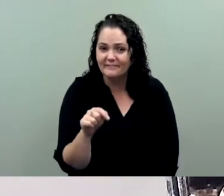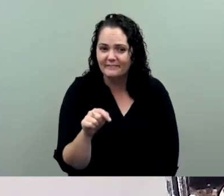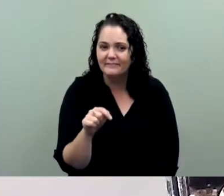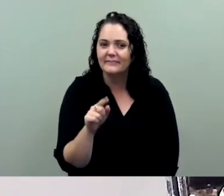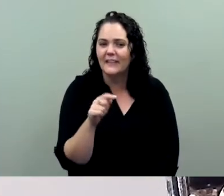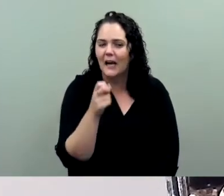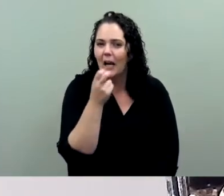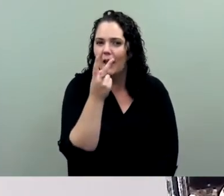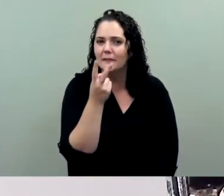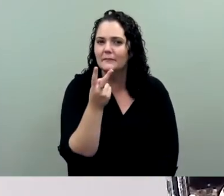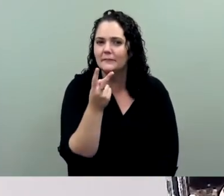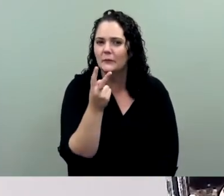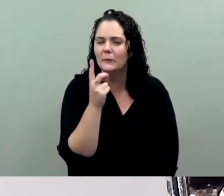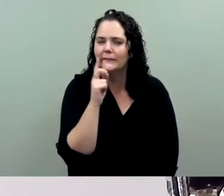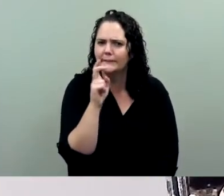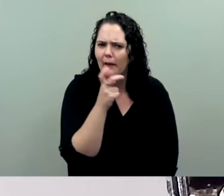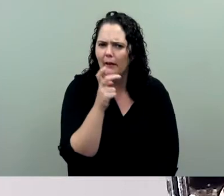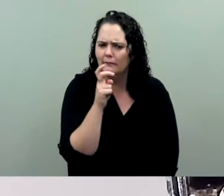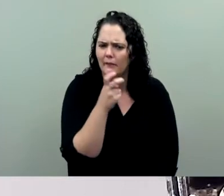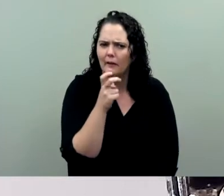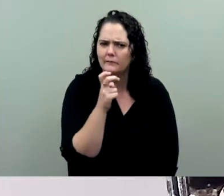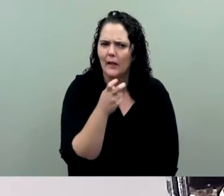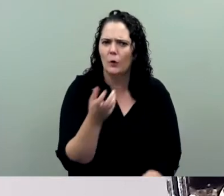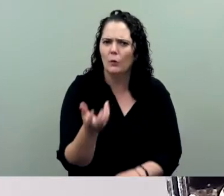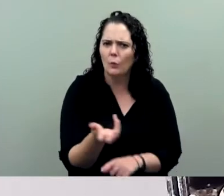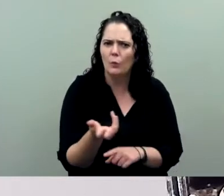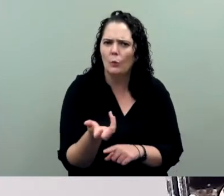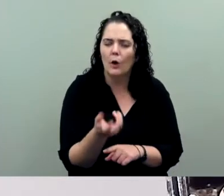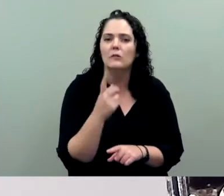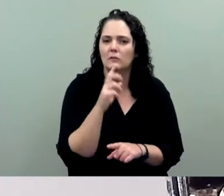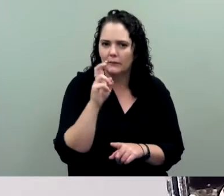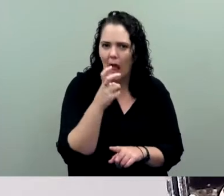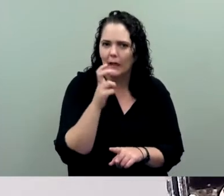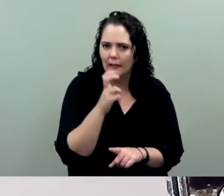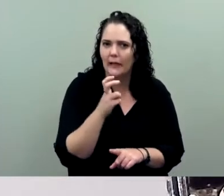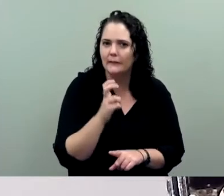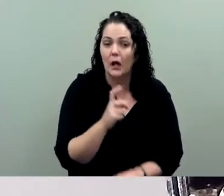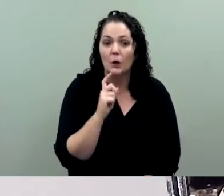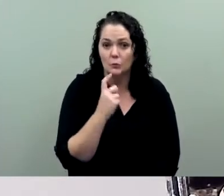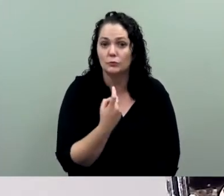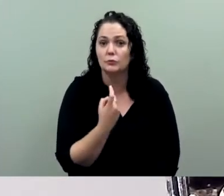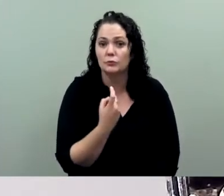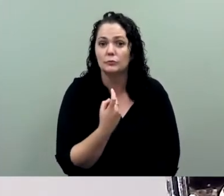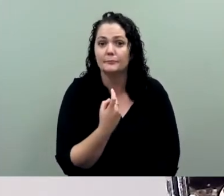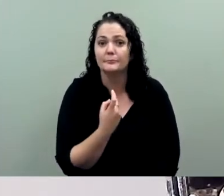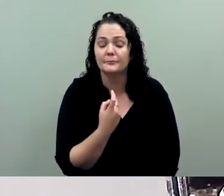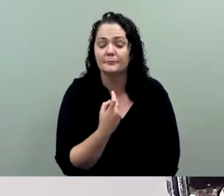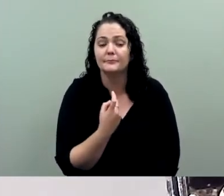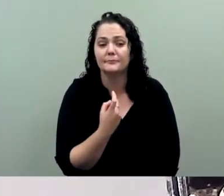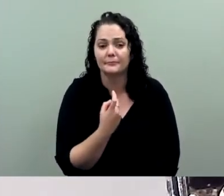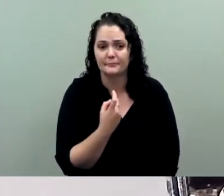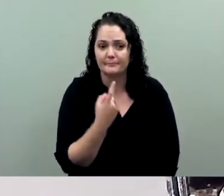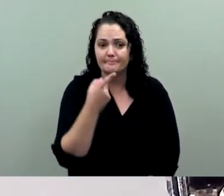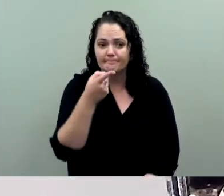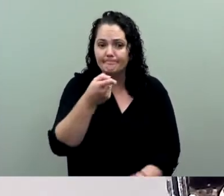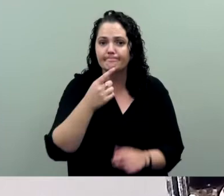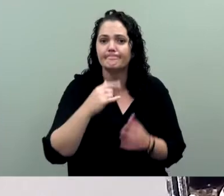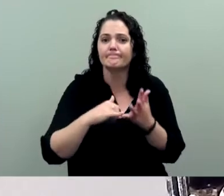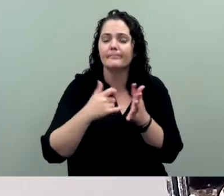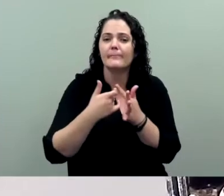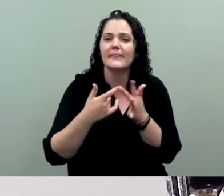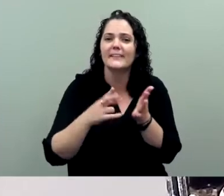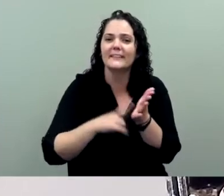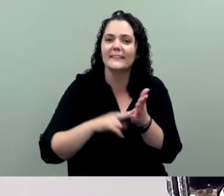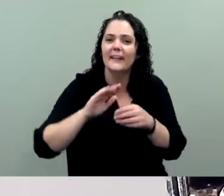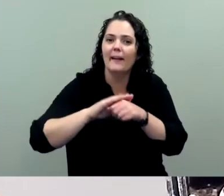and darker as that water cooks down. But you'll also see now that the skins are starting to come